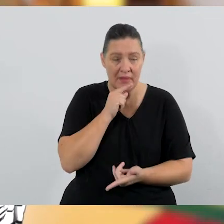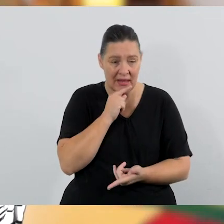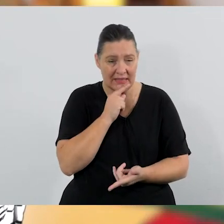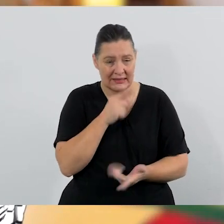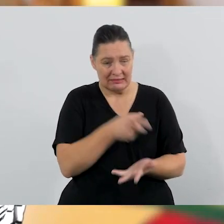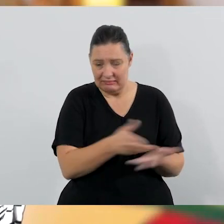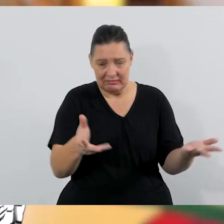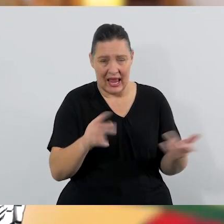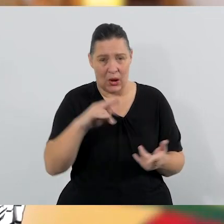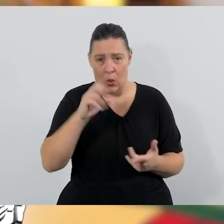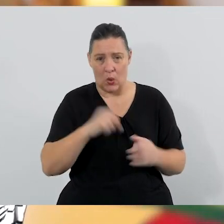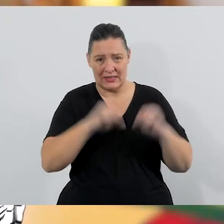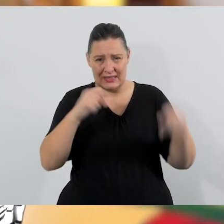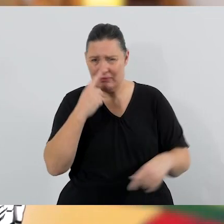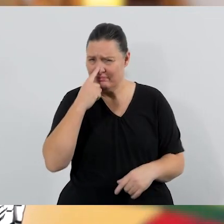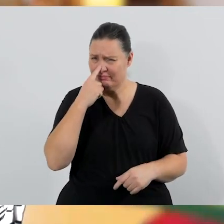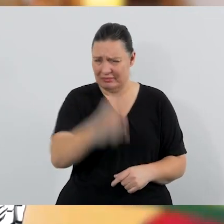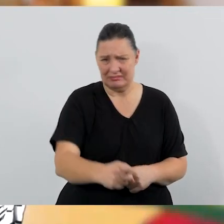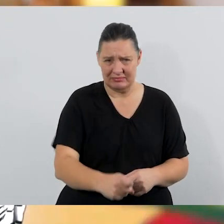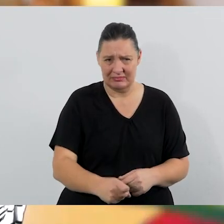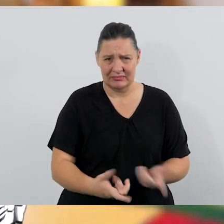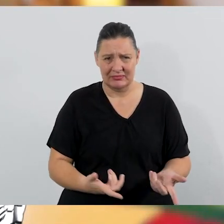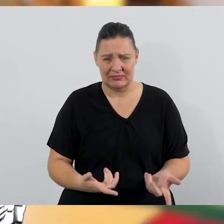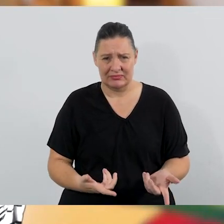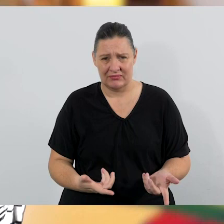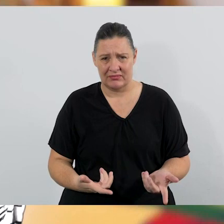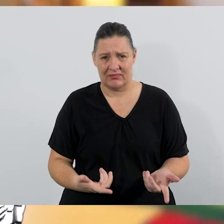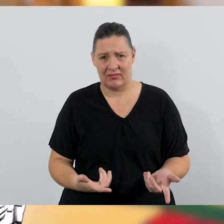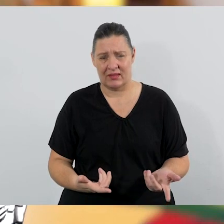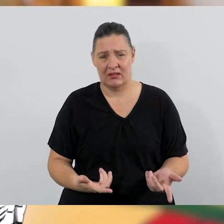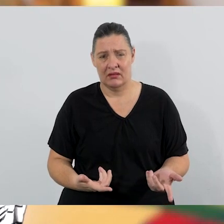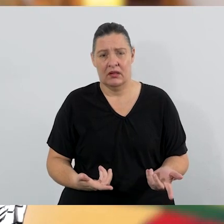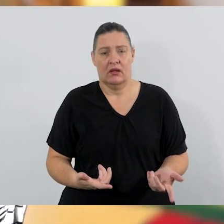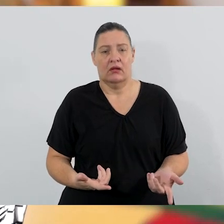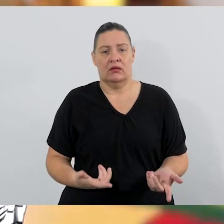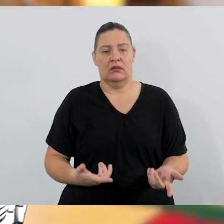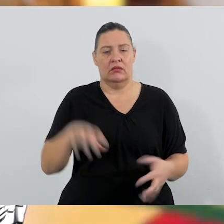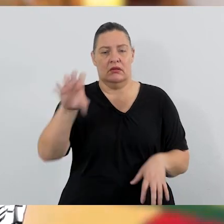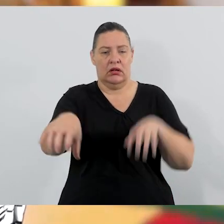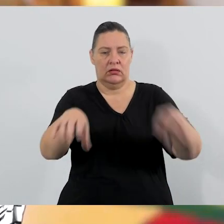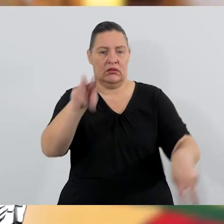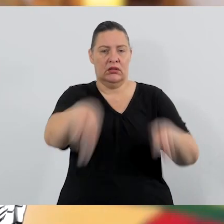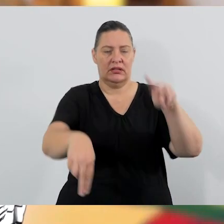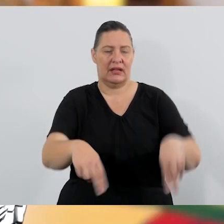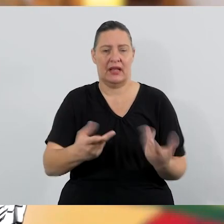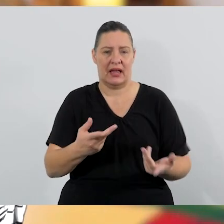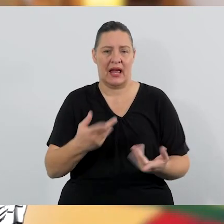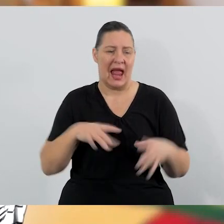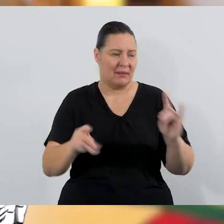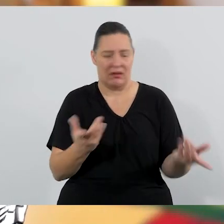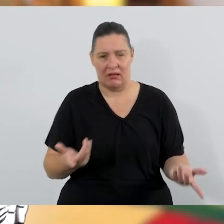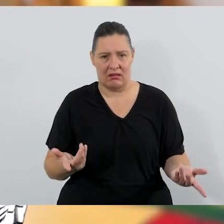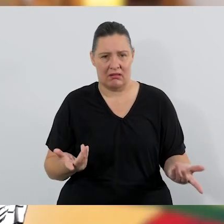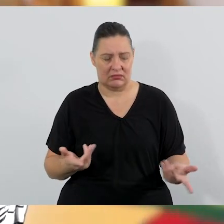away, then the ecosystem would rot and stink, and there'd be just piles of dead